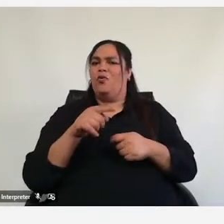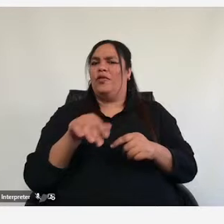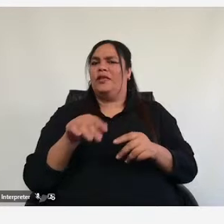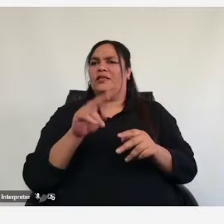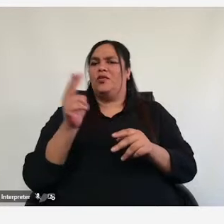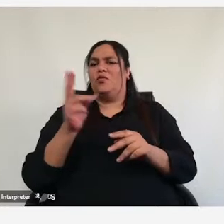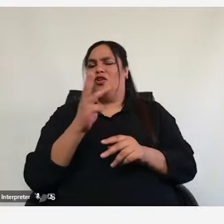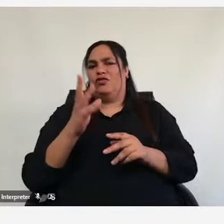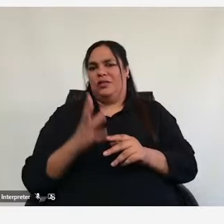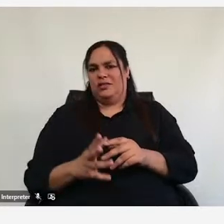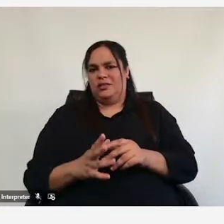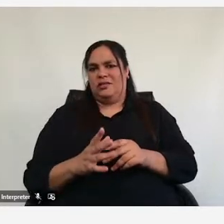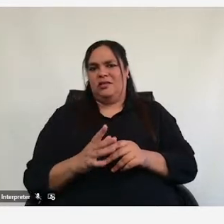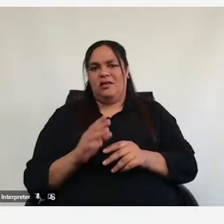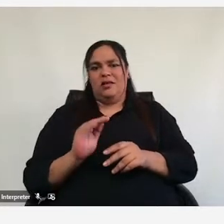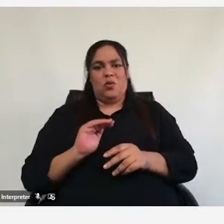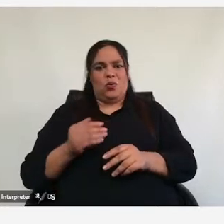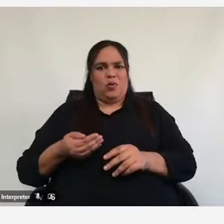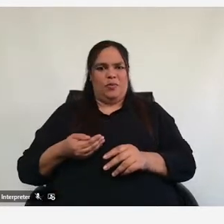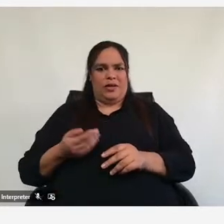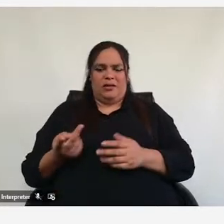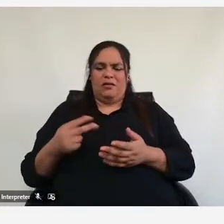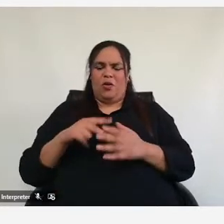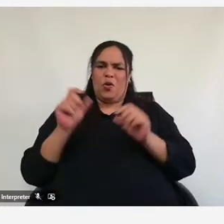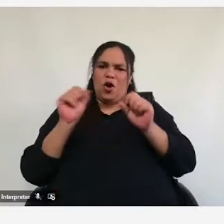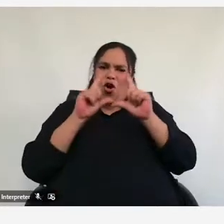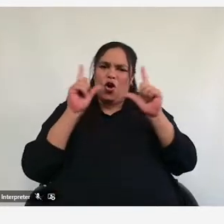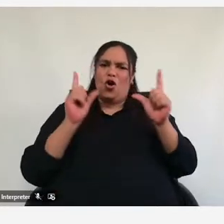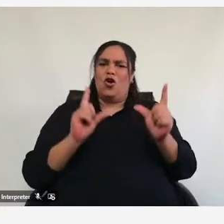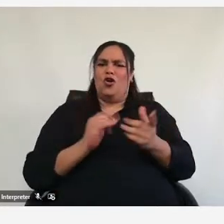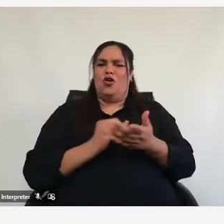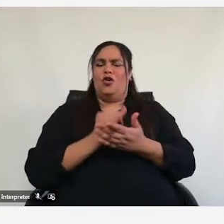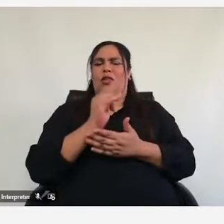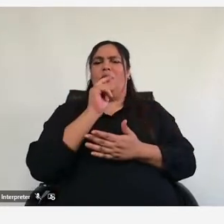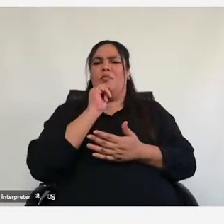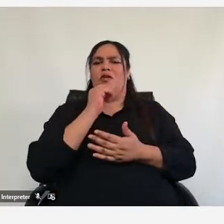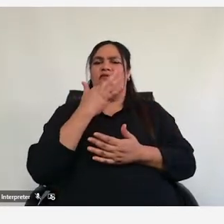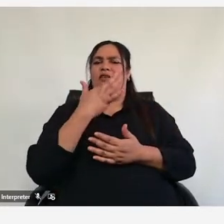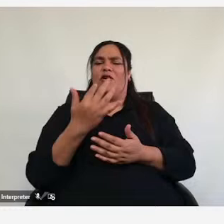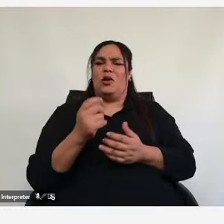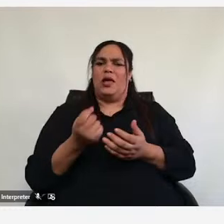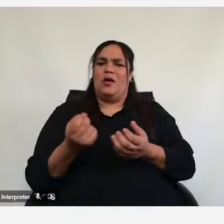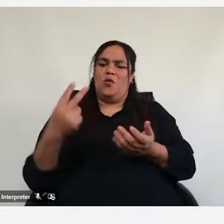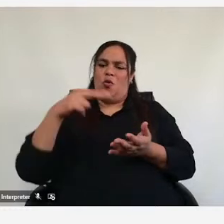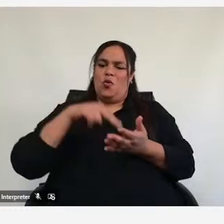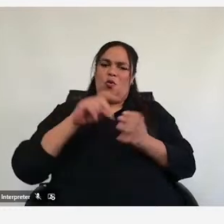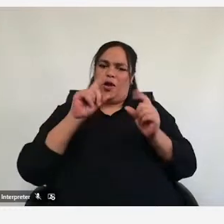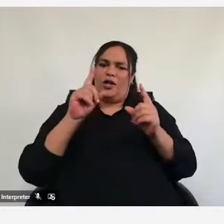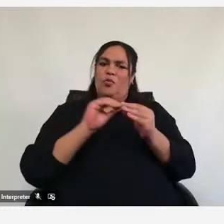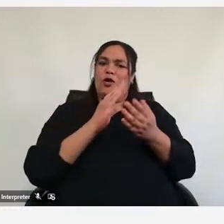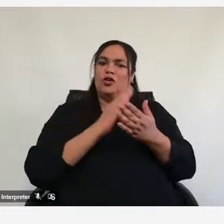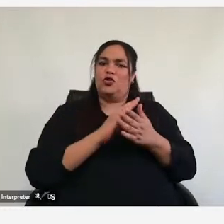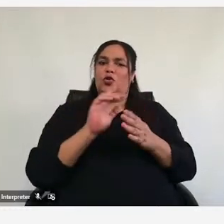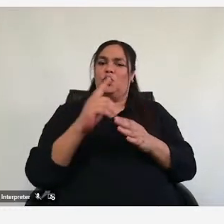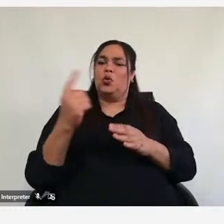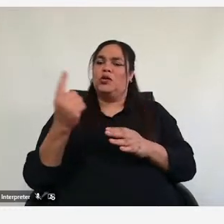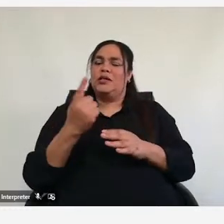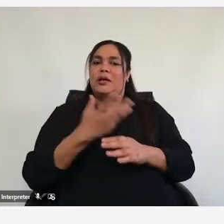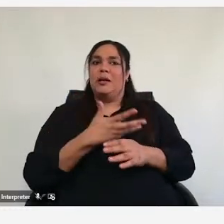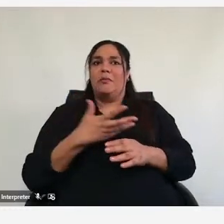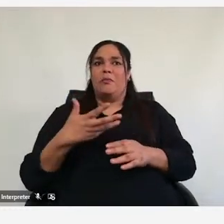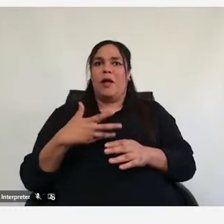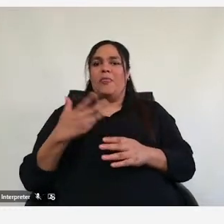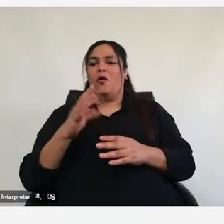watches. Females get up early in the morning, 5 o'clock in the morning, to make sure that a single mother